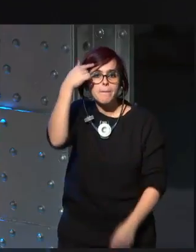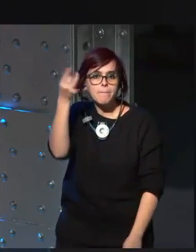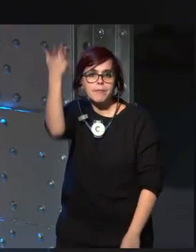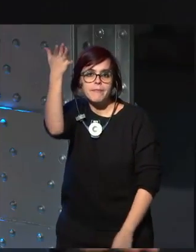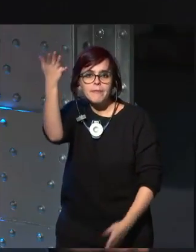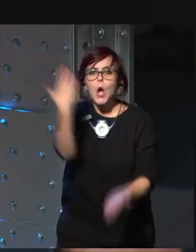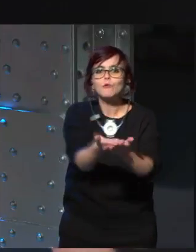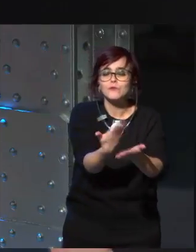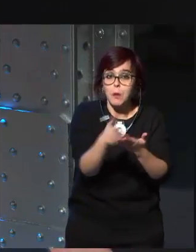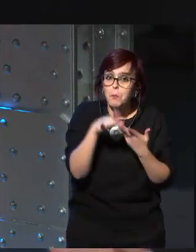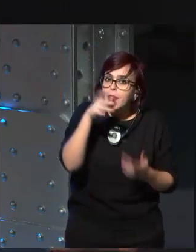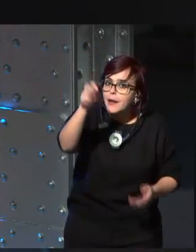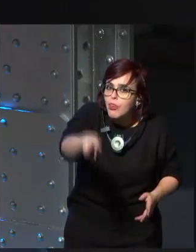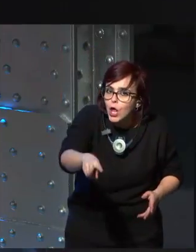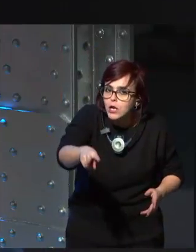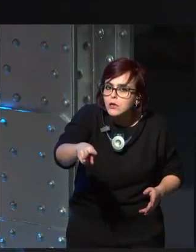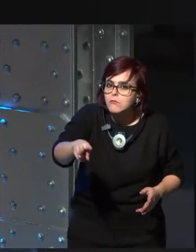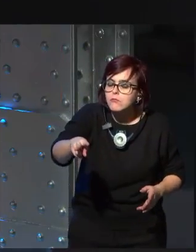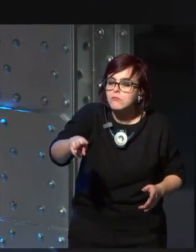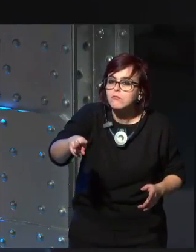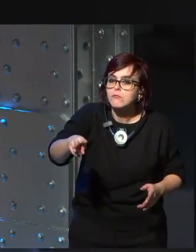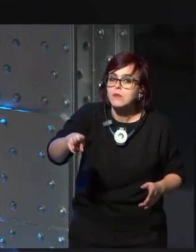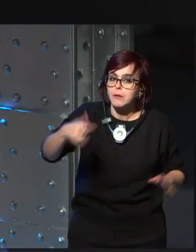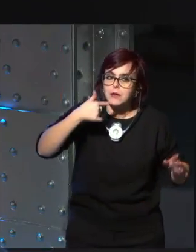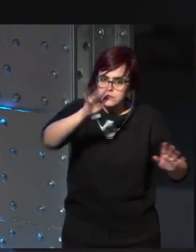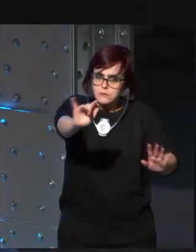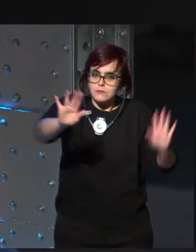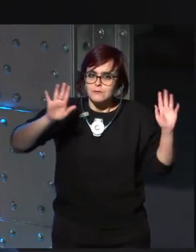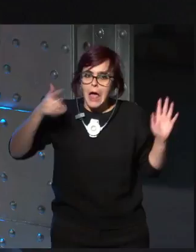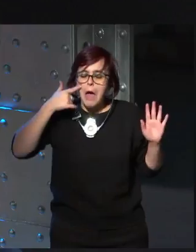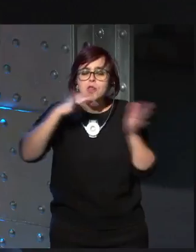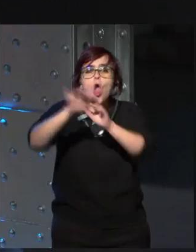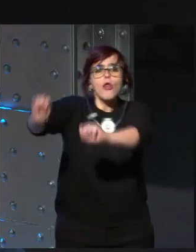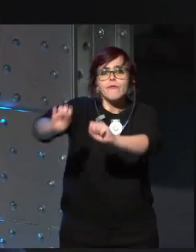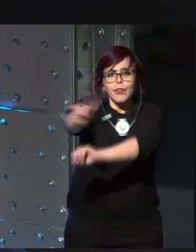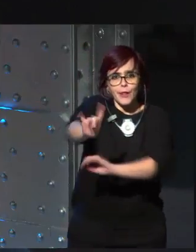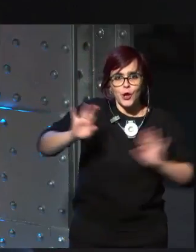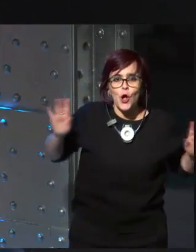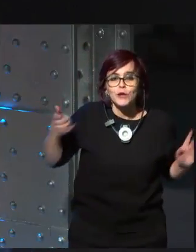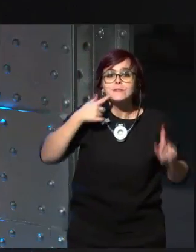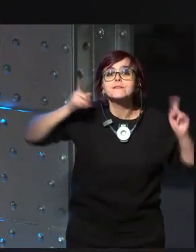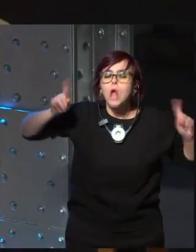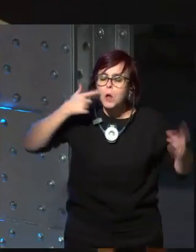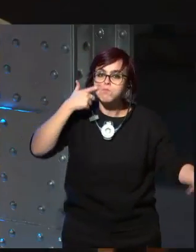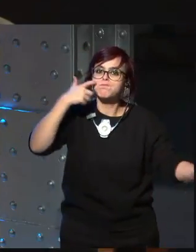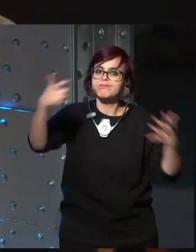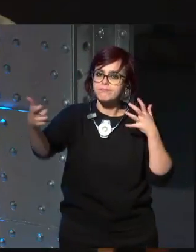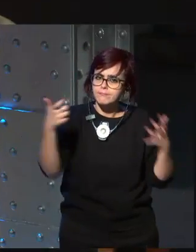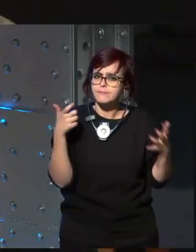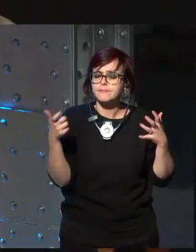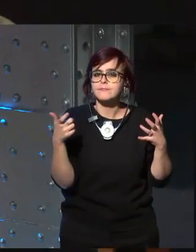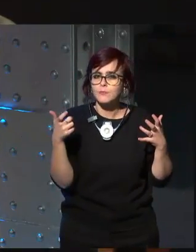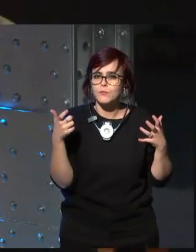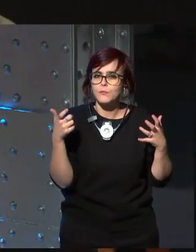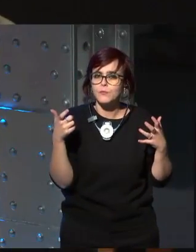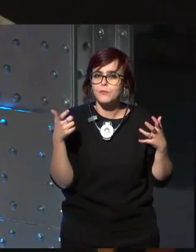usually a justification of their own premise. Yeah, I understand your point. I'm not defending the conclusions. I'm just saying that